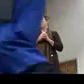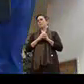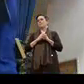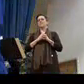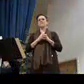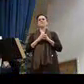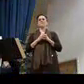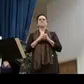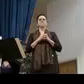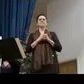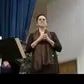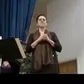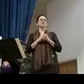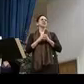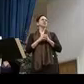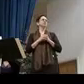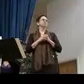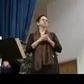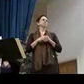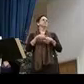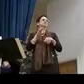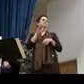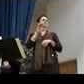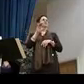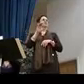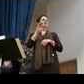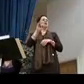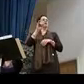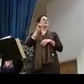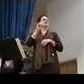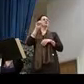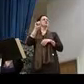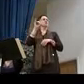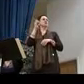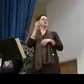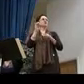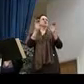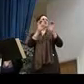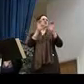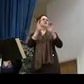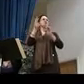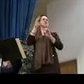Dr. Elijah Spoonhunter, Certificate of Applied Science, Construction Tech,